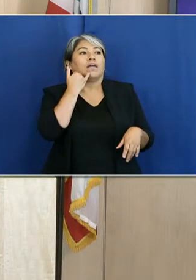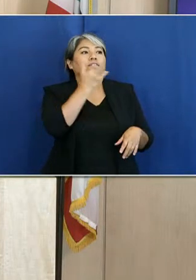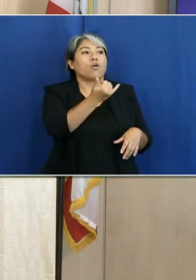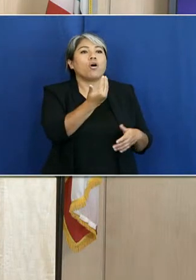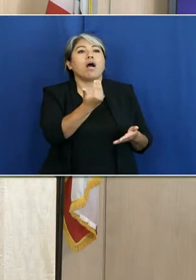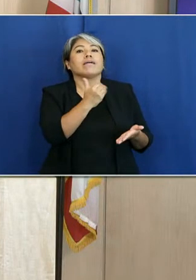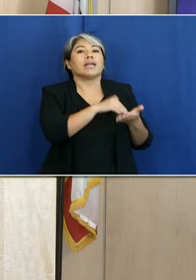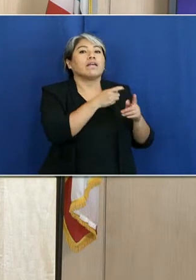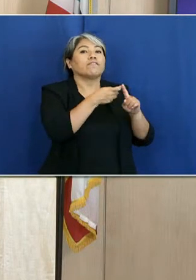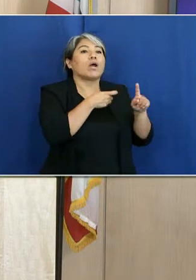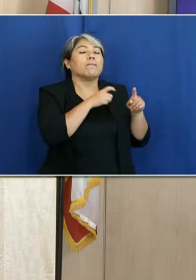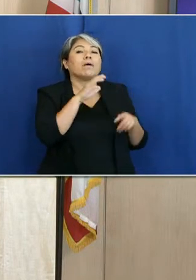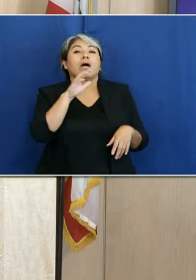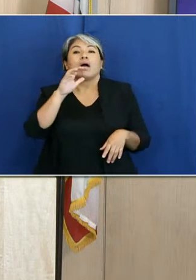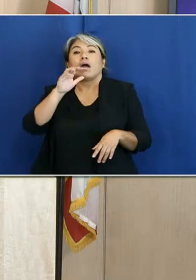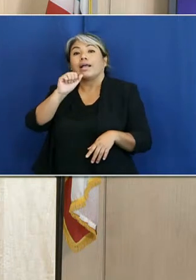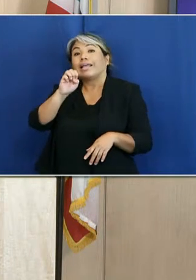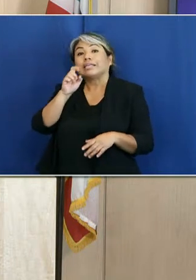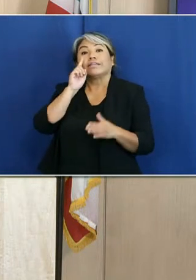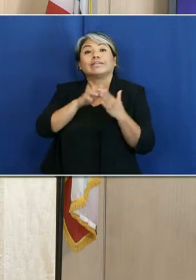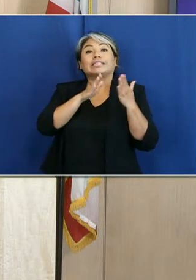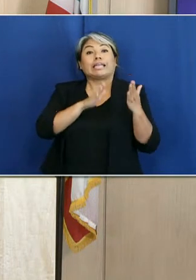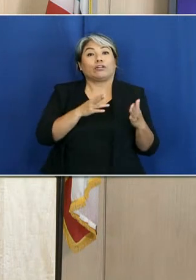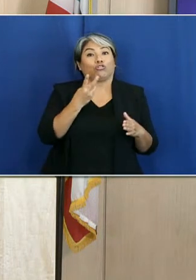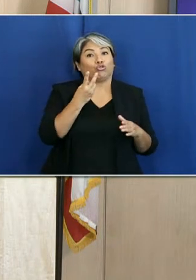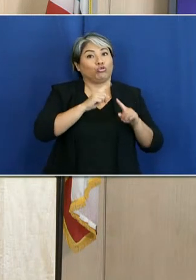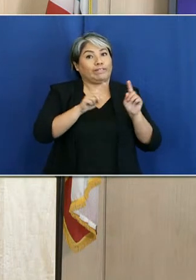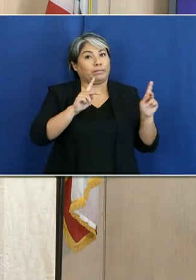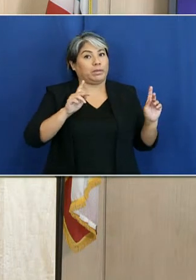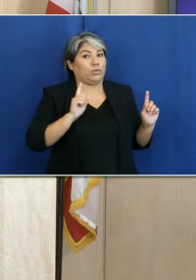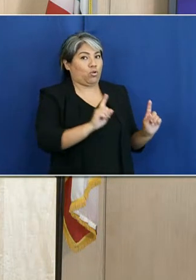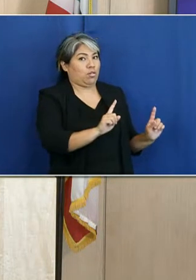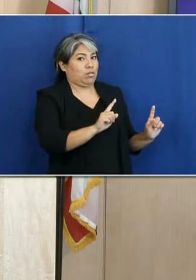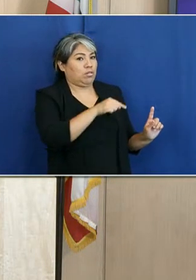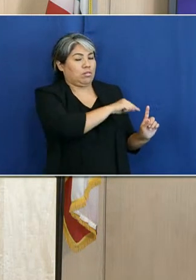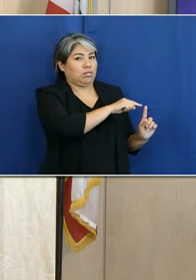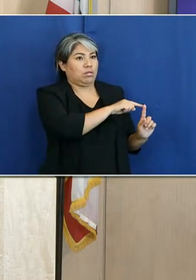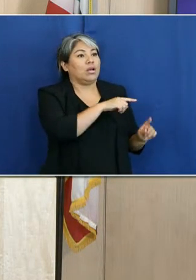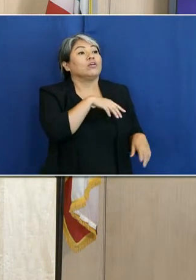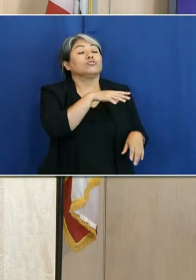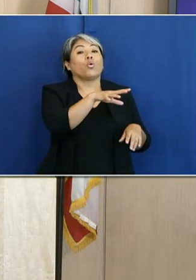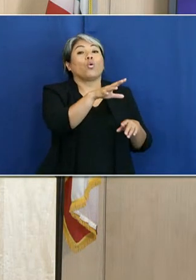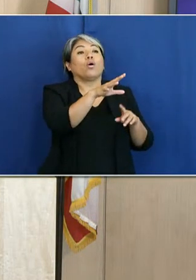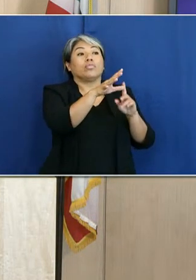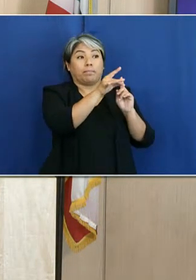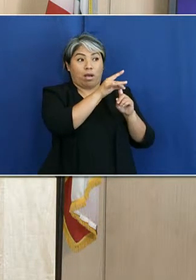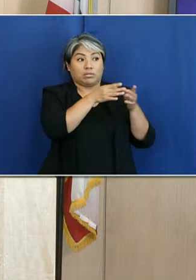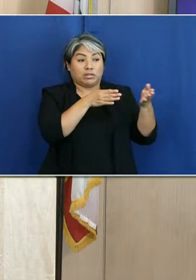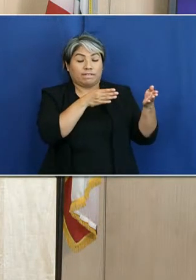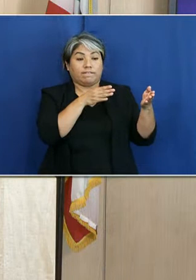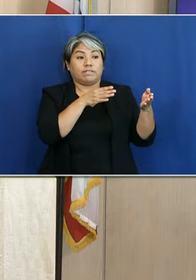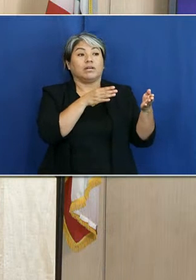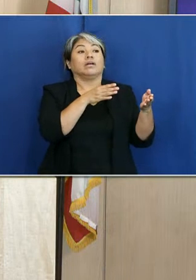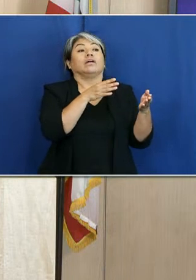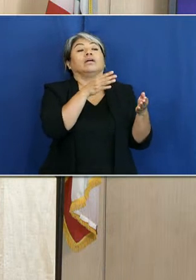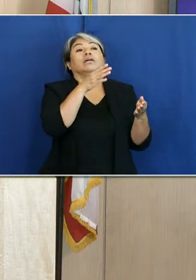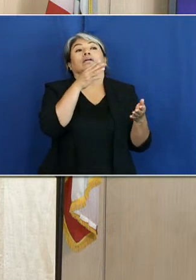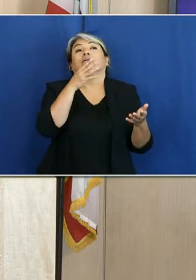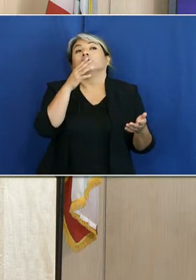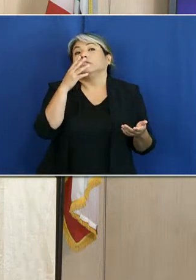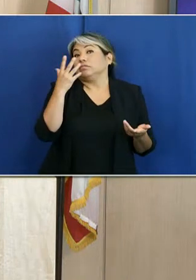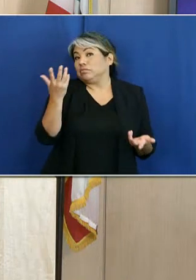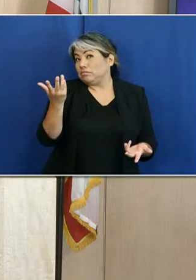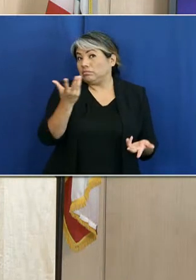from a case investigator. So the positive tests are then determined to be cases or